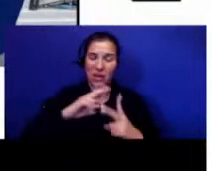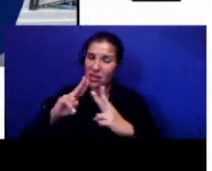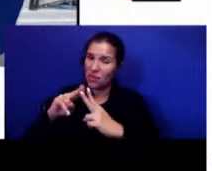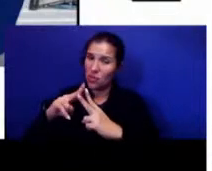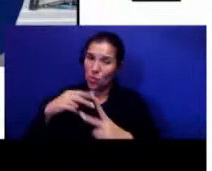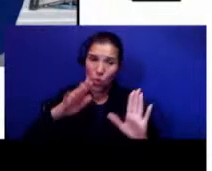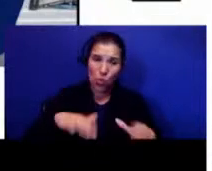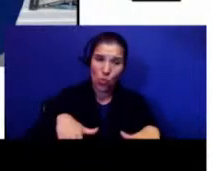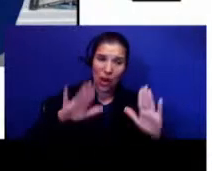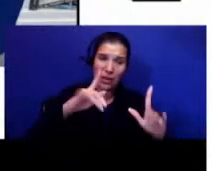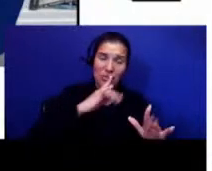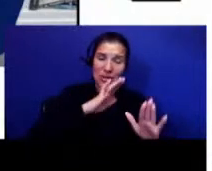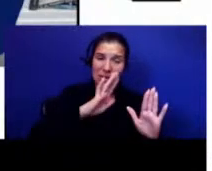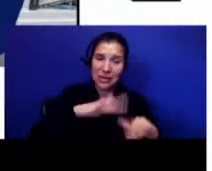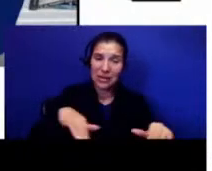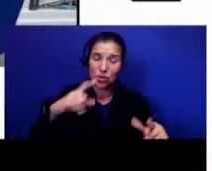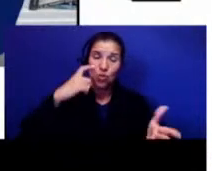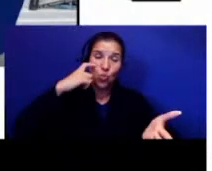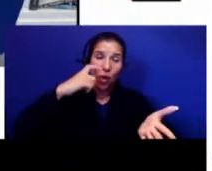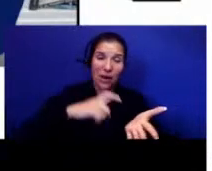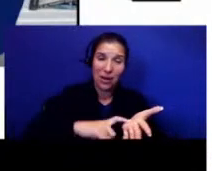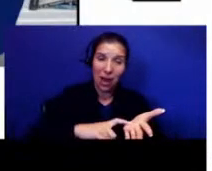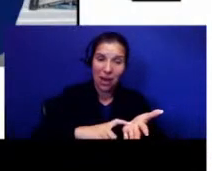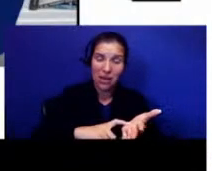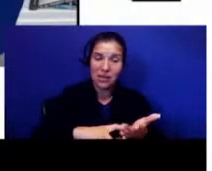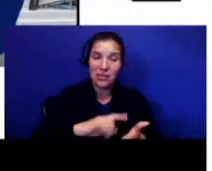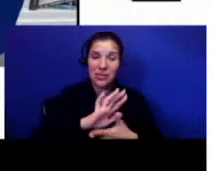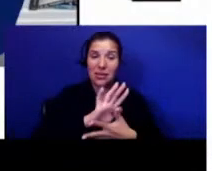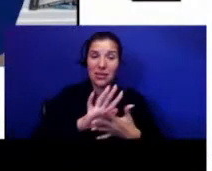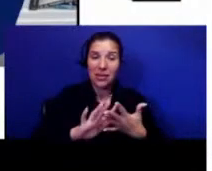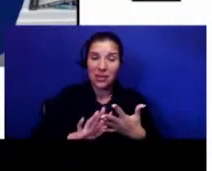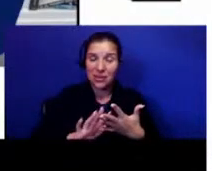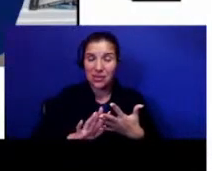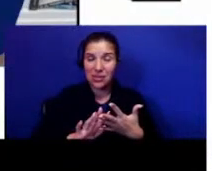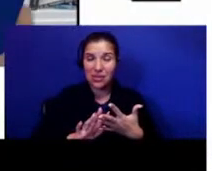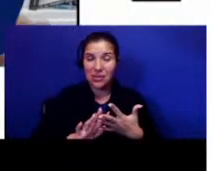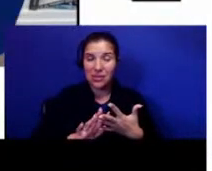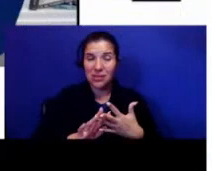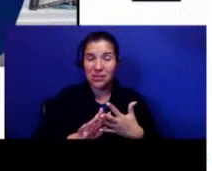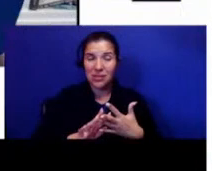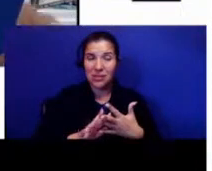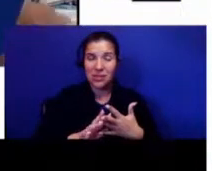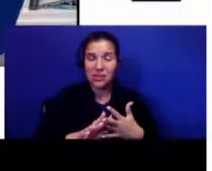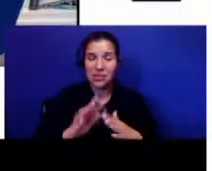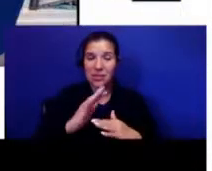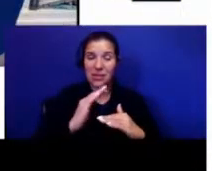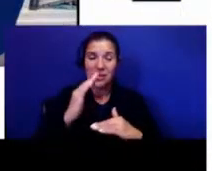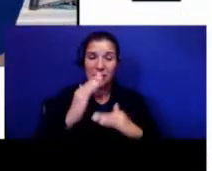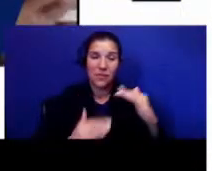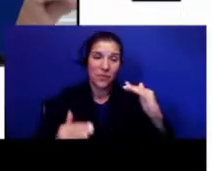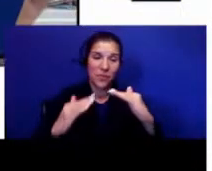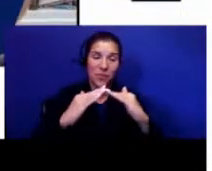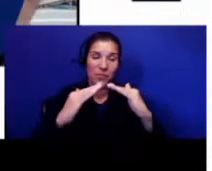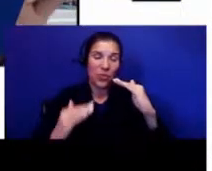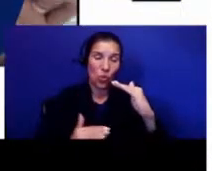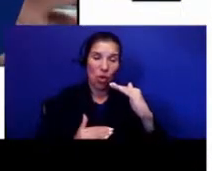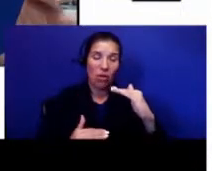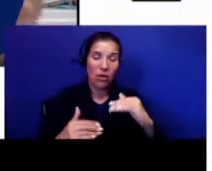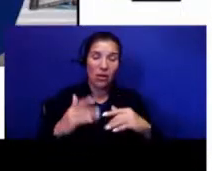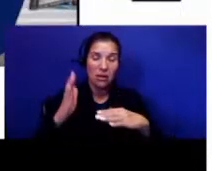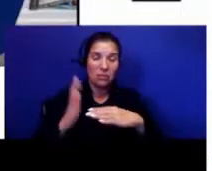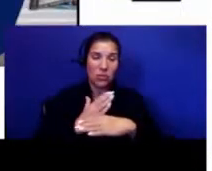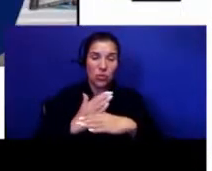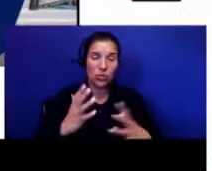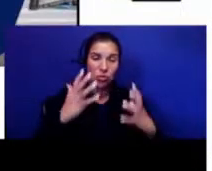kids to recognize that the inequality and inequities that they see between